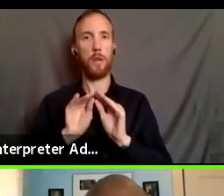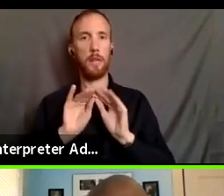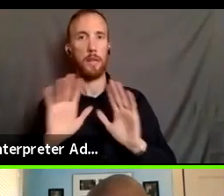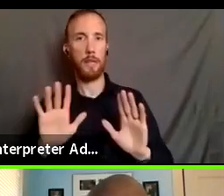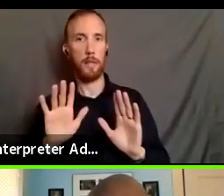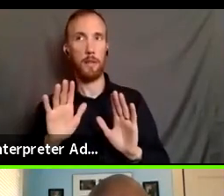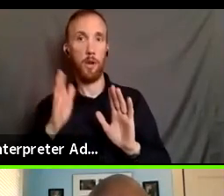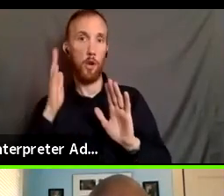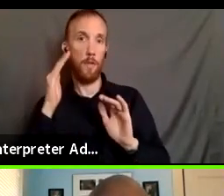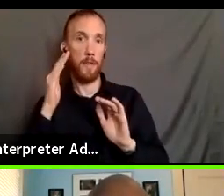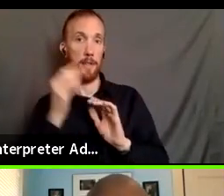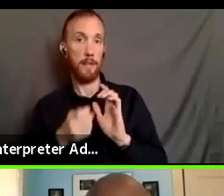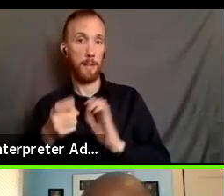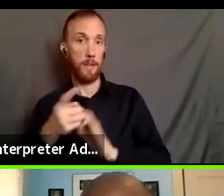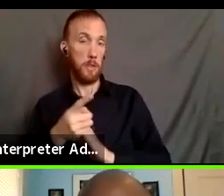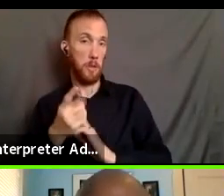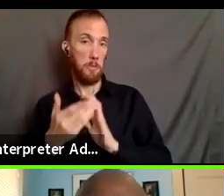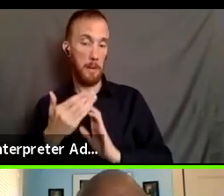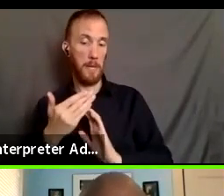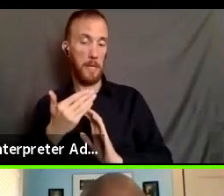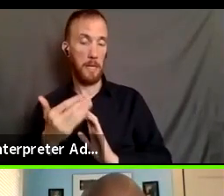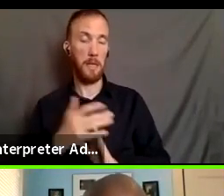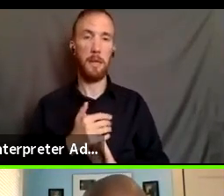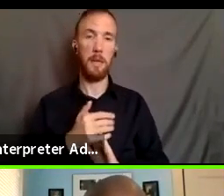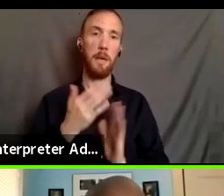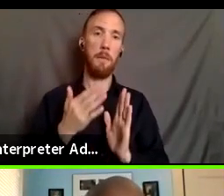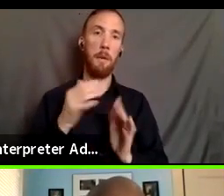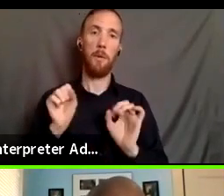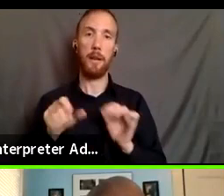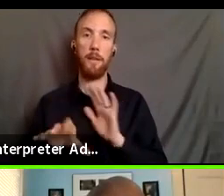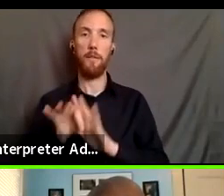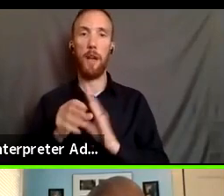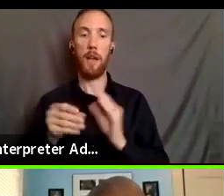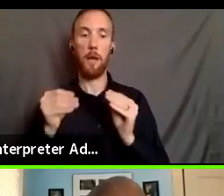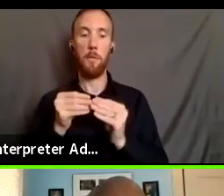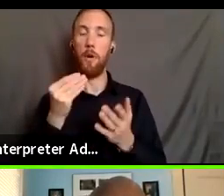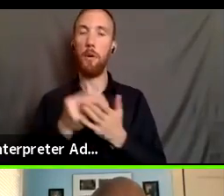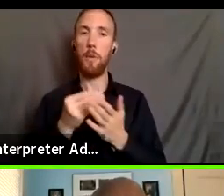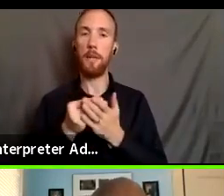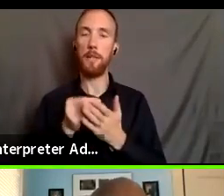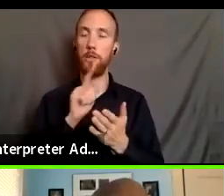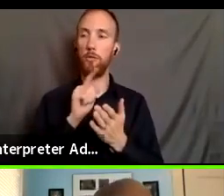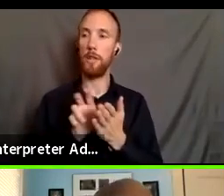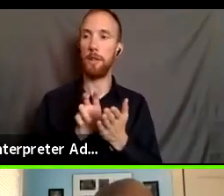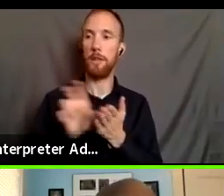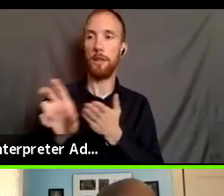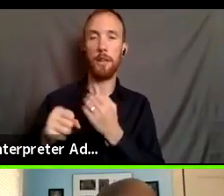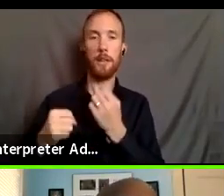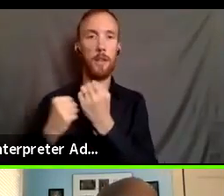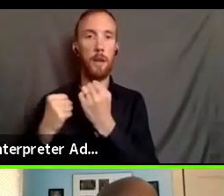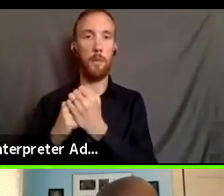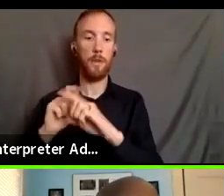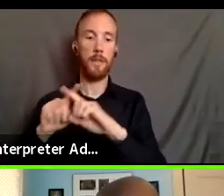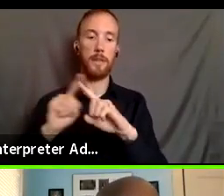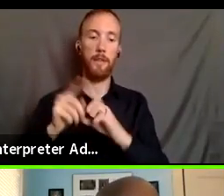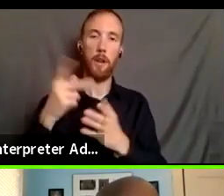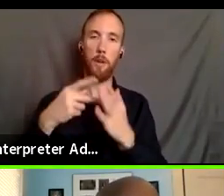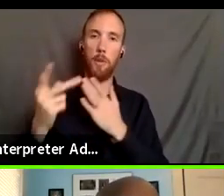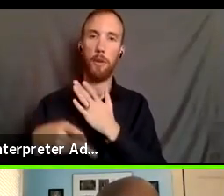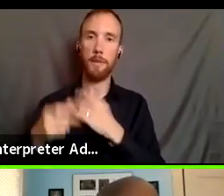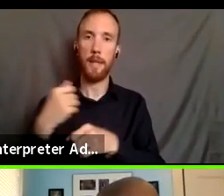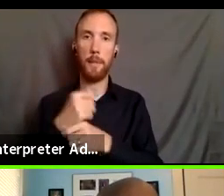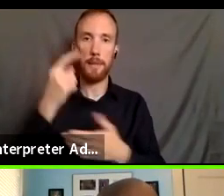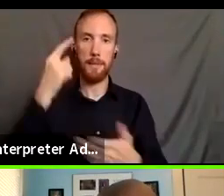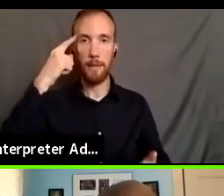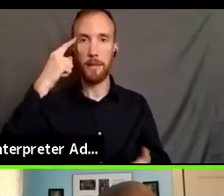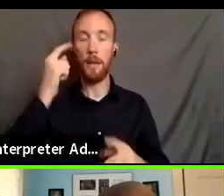year that we look into finding dollars to allocate them to those programs that makes sense but also be mindful of the fact that